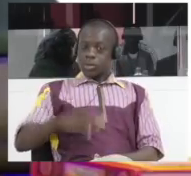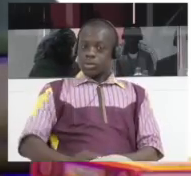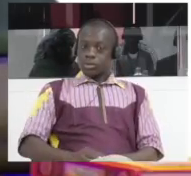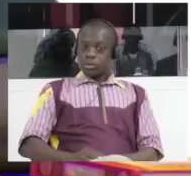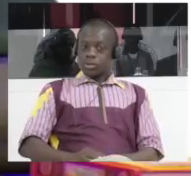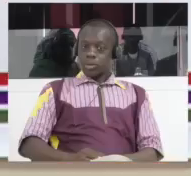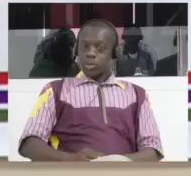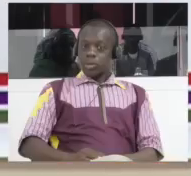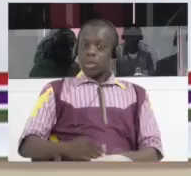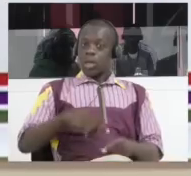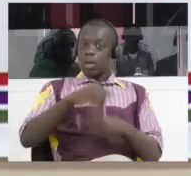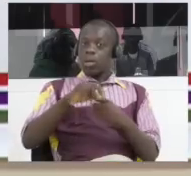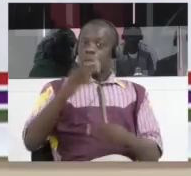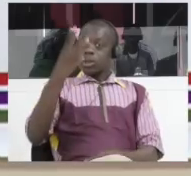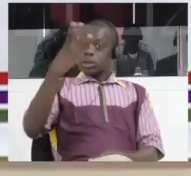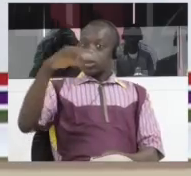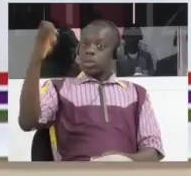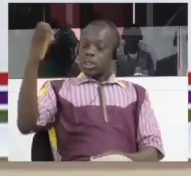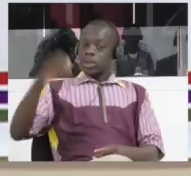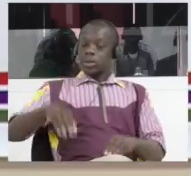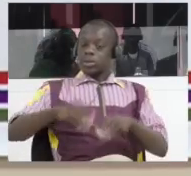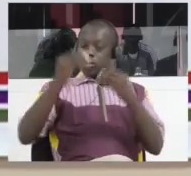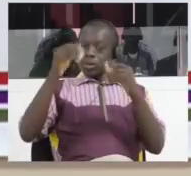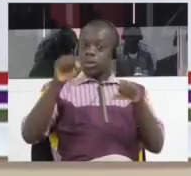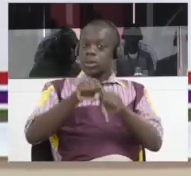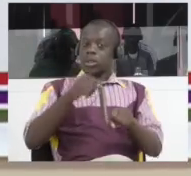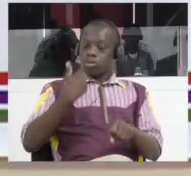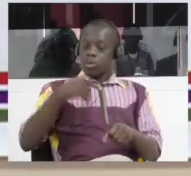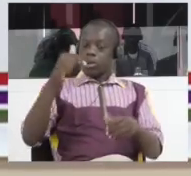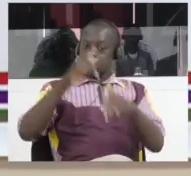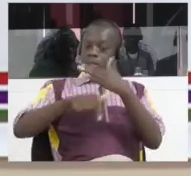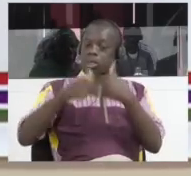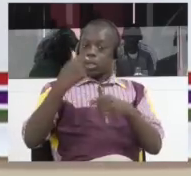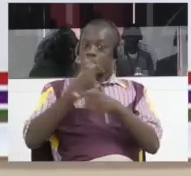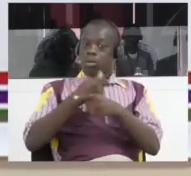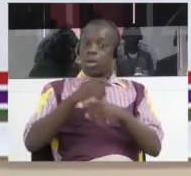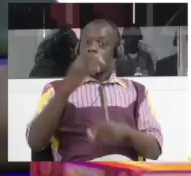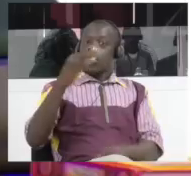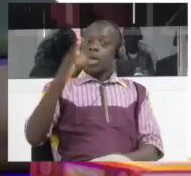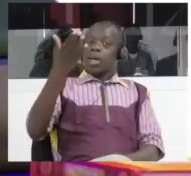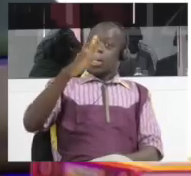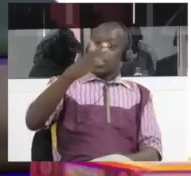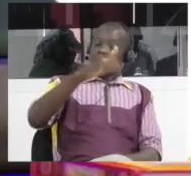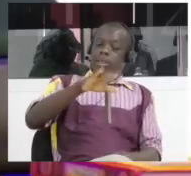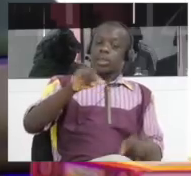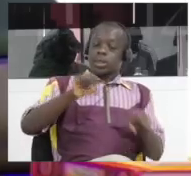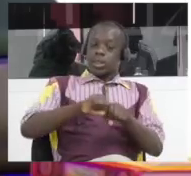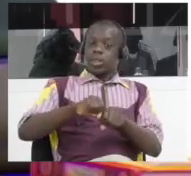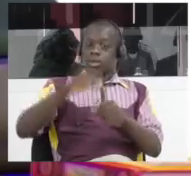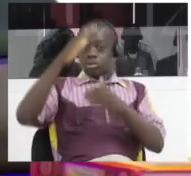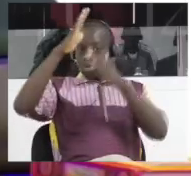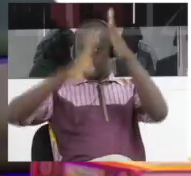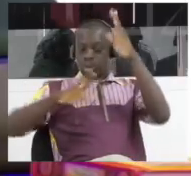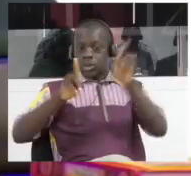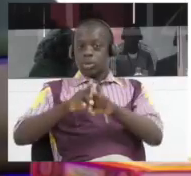is about 300,000 Senegalese in the country, and that if any Senegalese soldier should